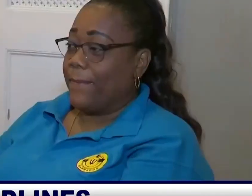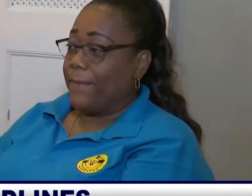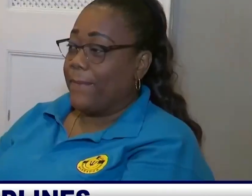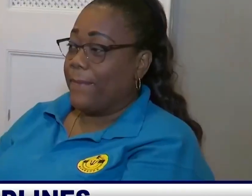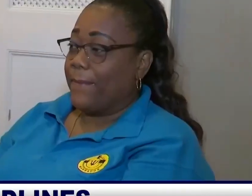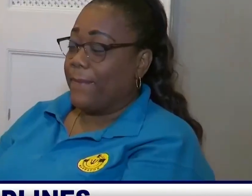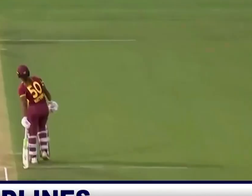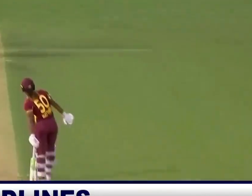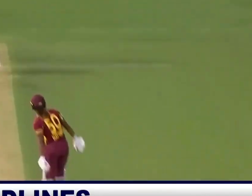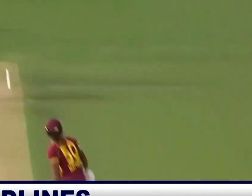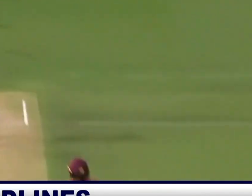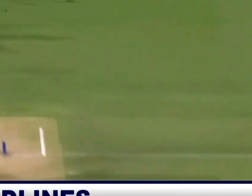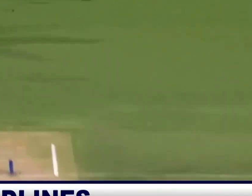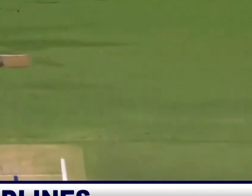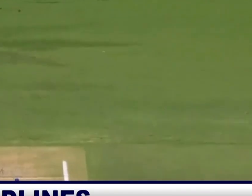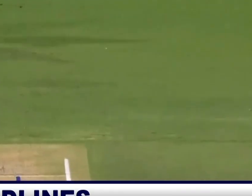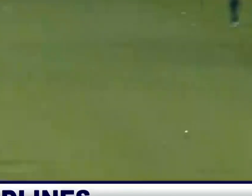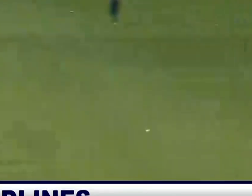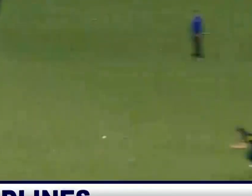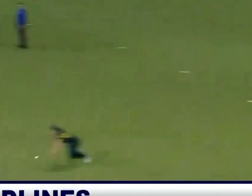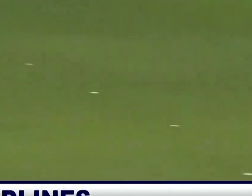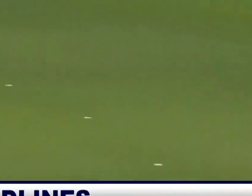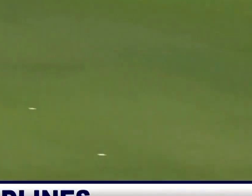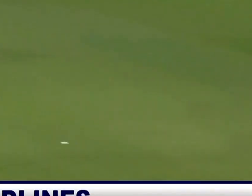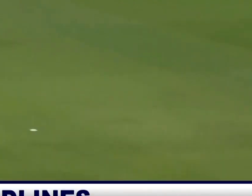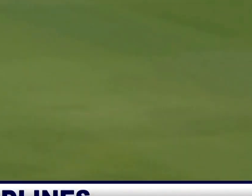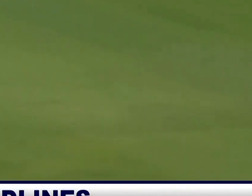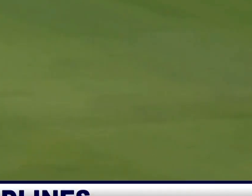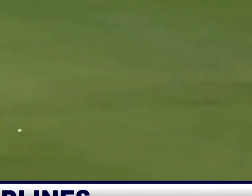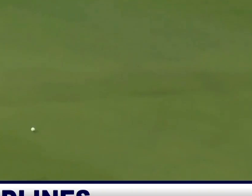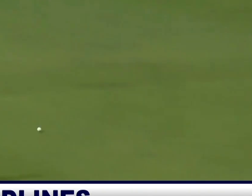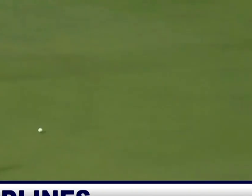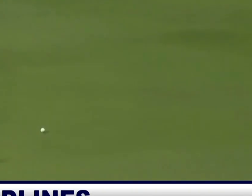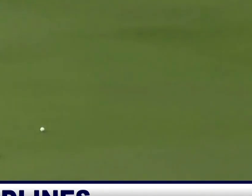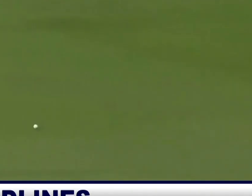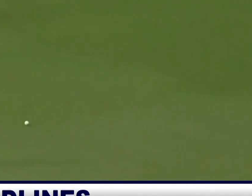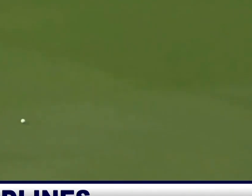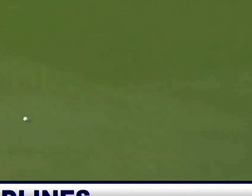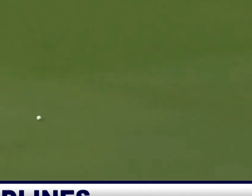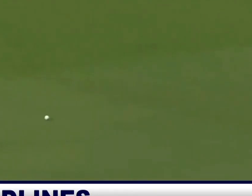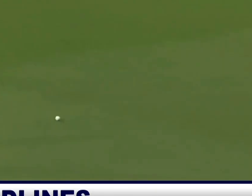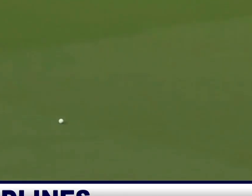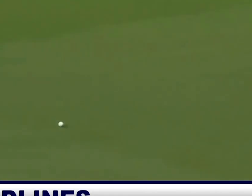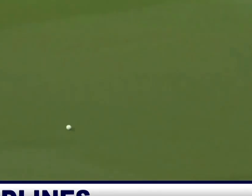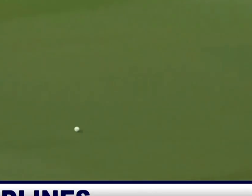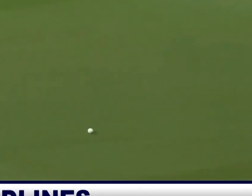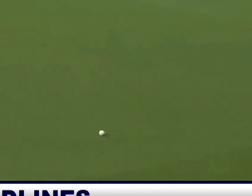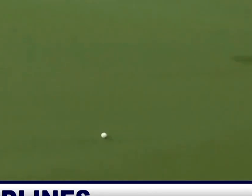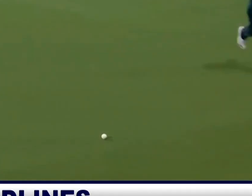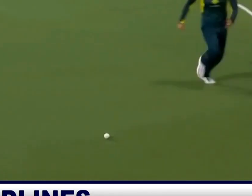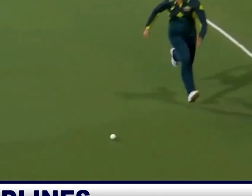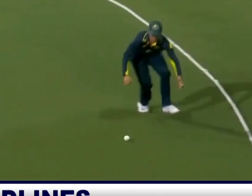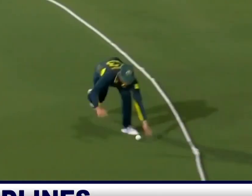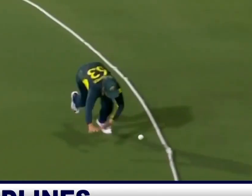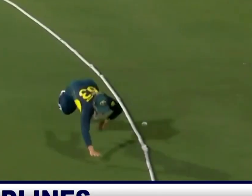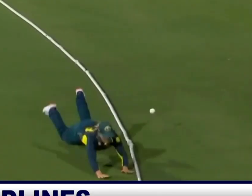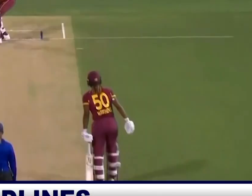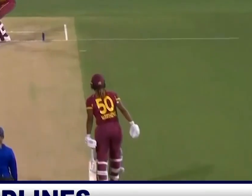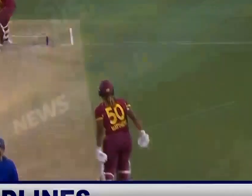And in sports, Matthews stars with a bat, but Windies women lost the series decider to